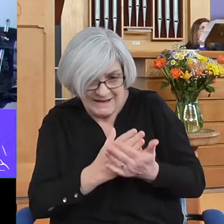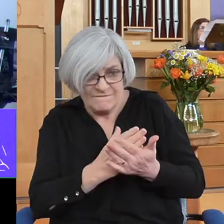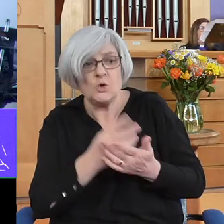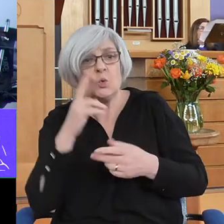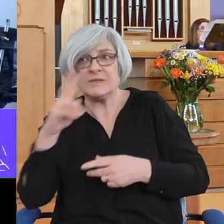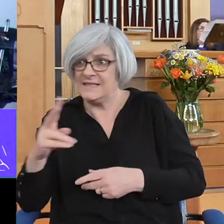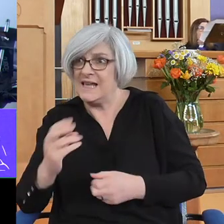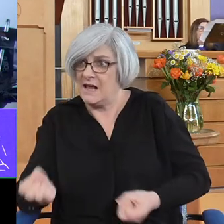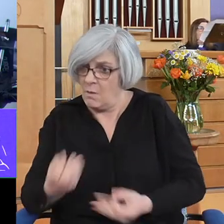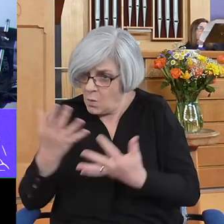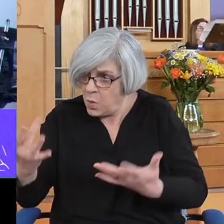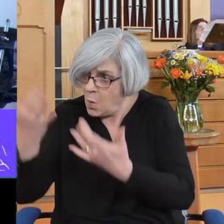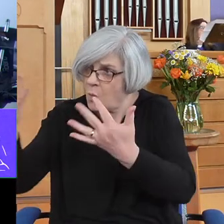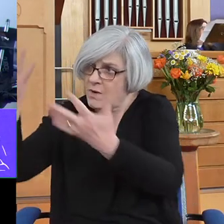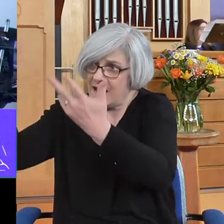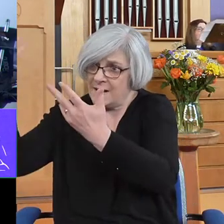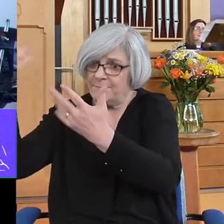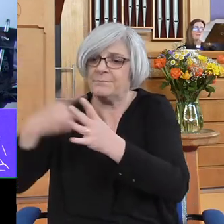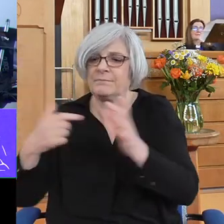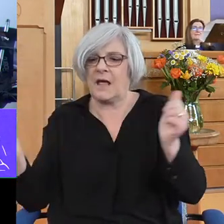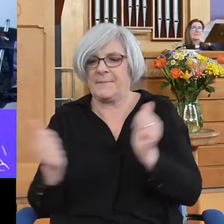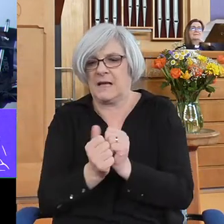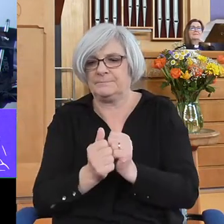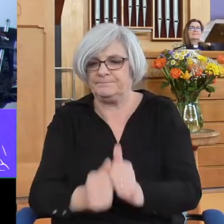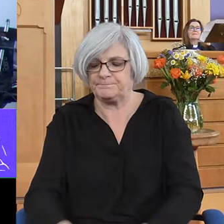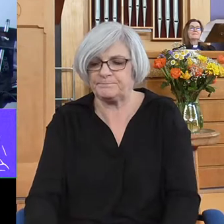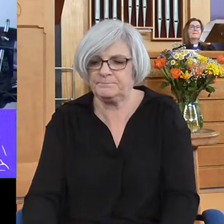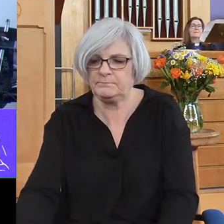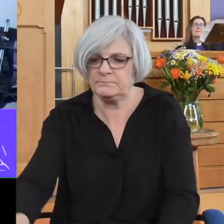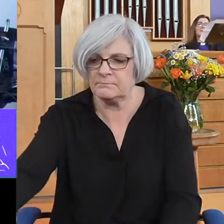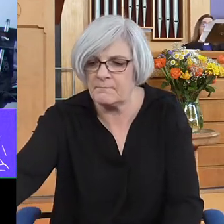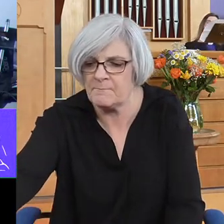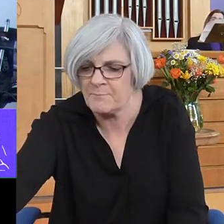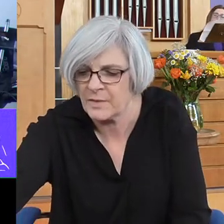see the glory of God? Amen.